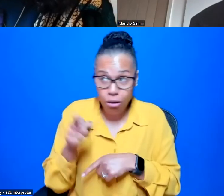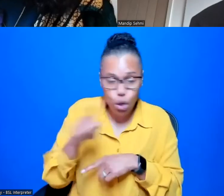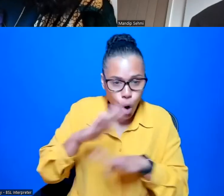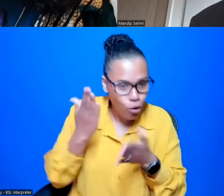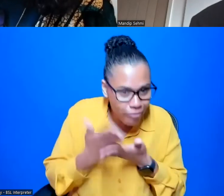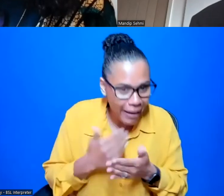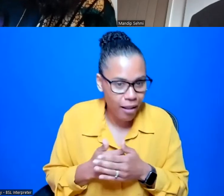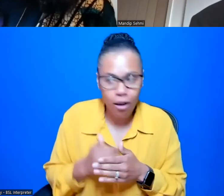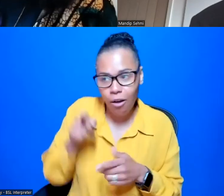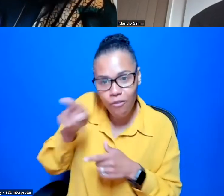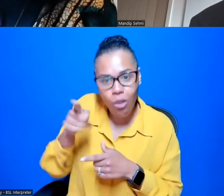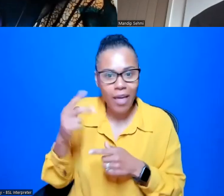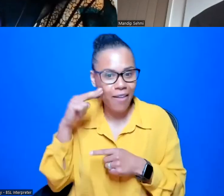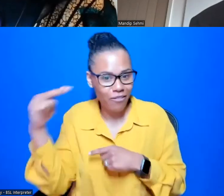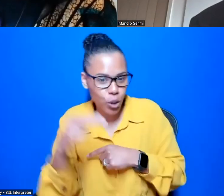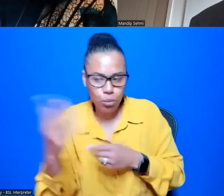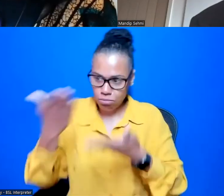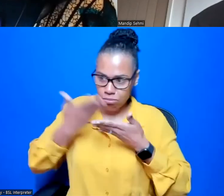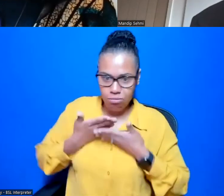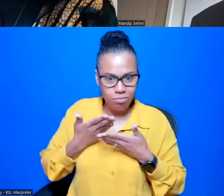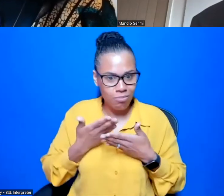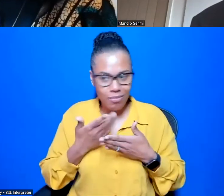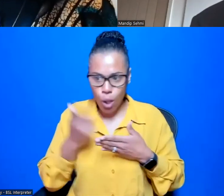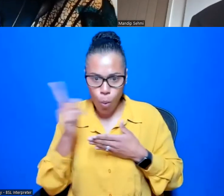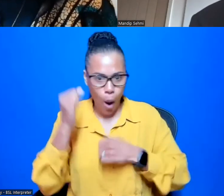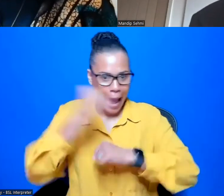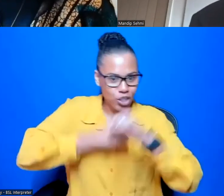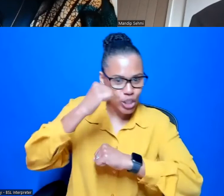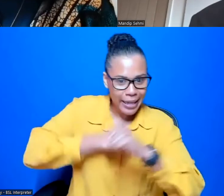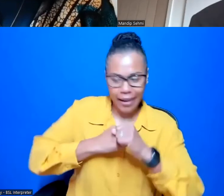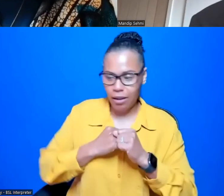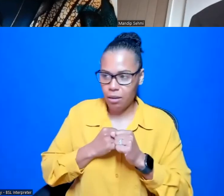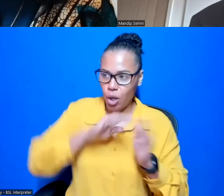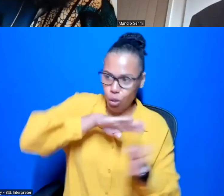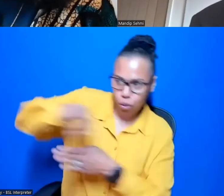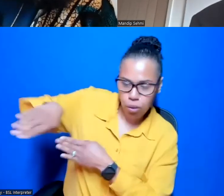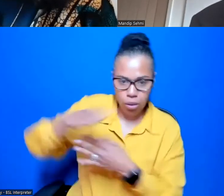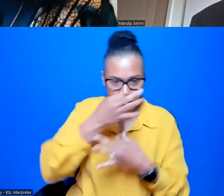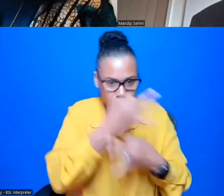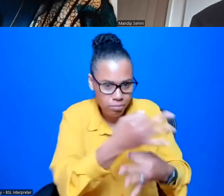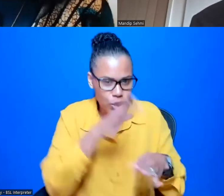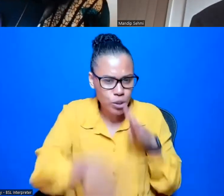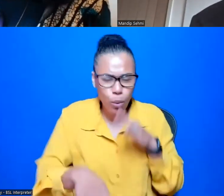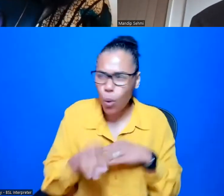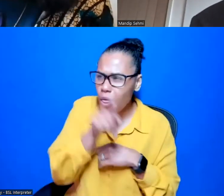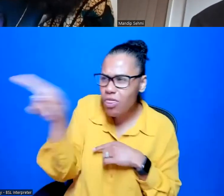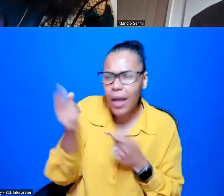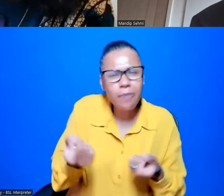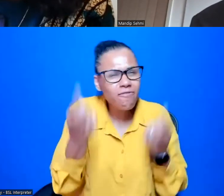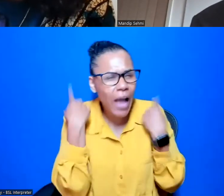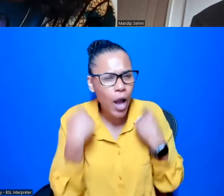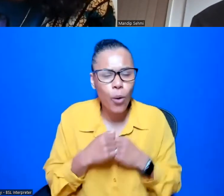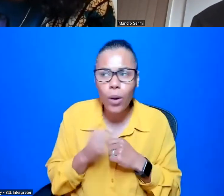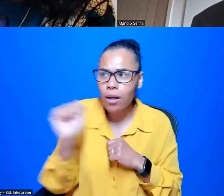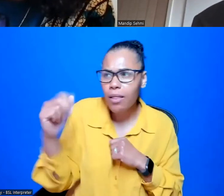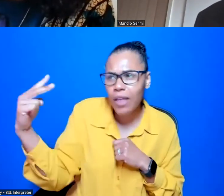in engineering to chase a sport that they didn't really understand. And their viewpoint at that point was